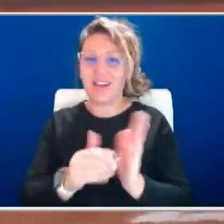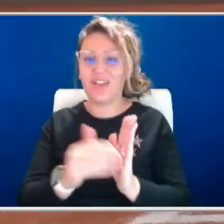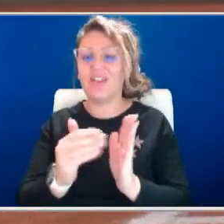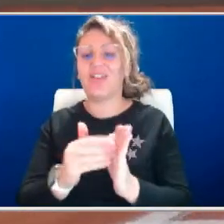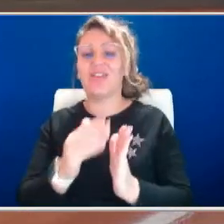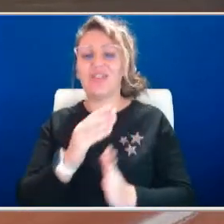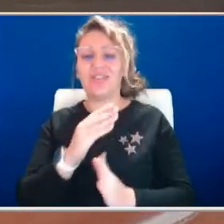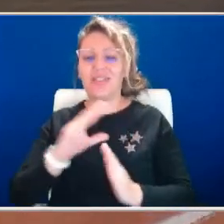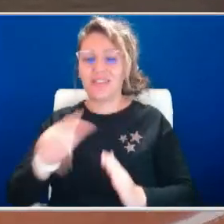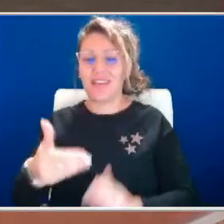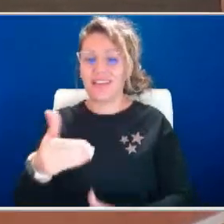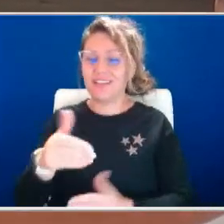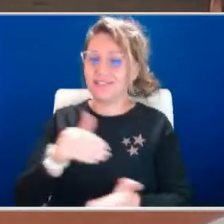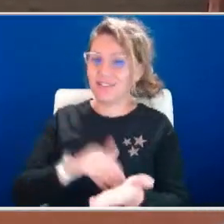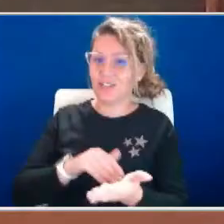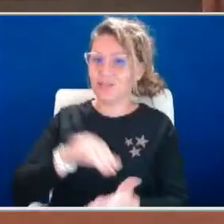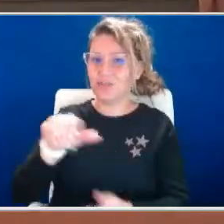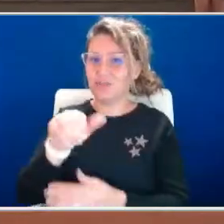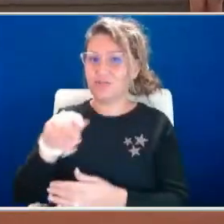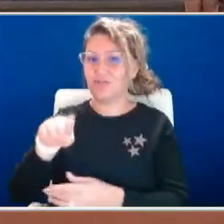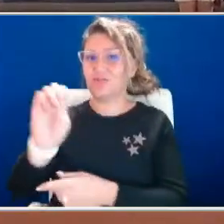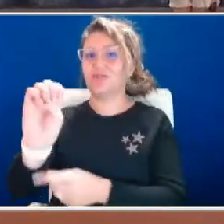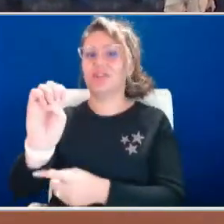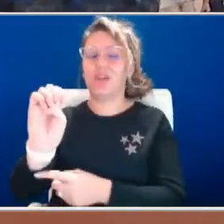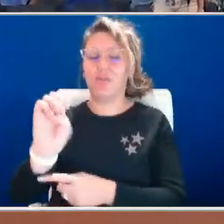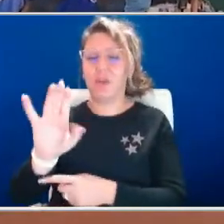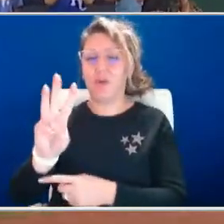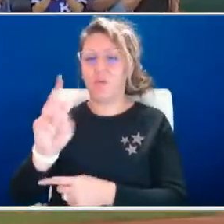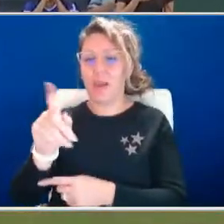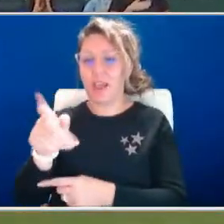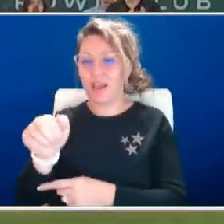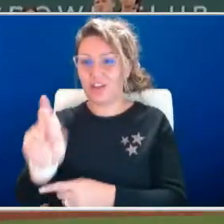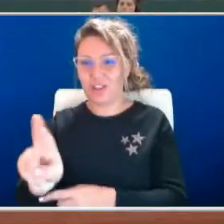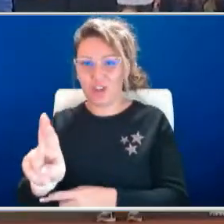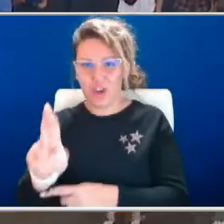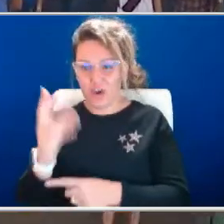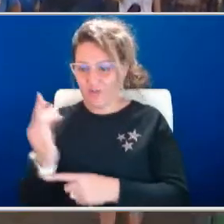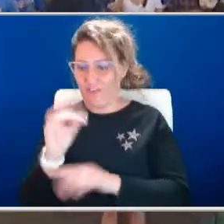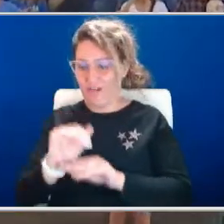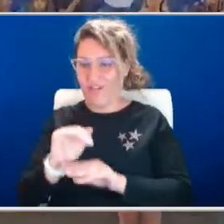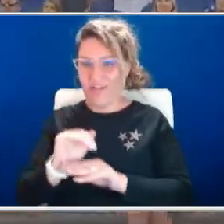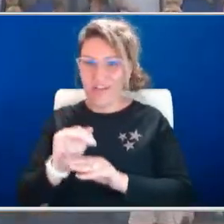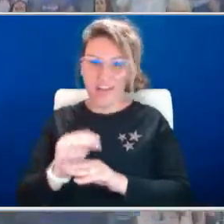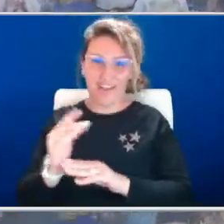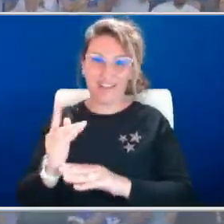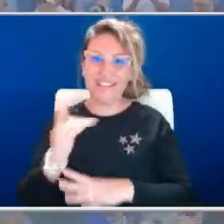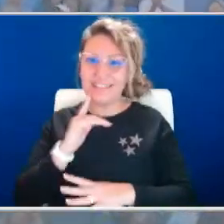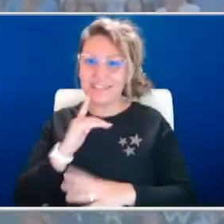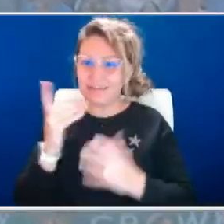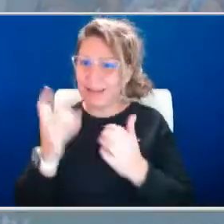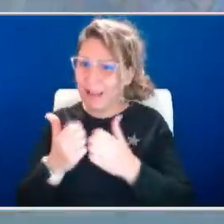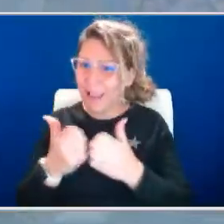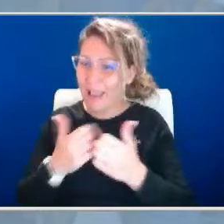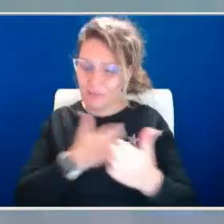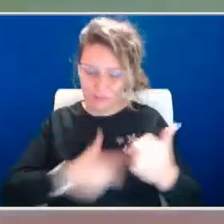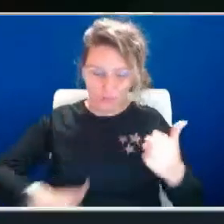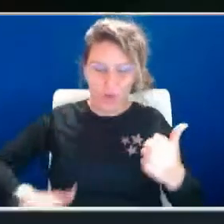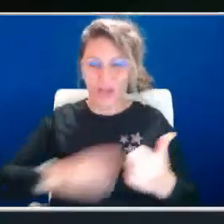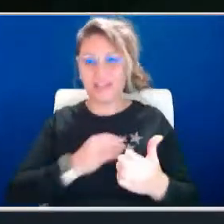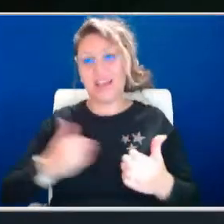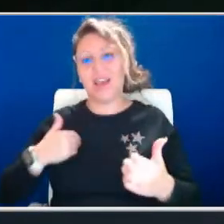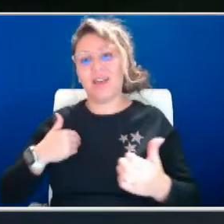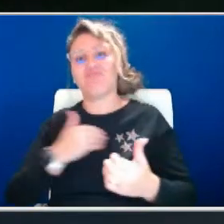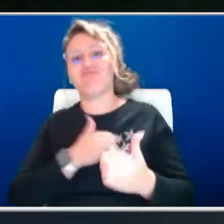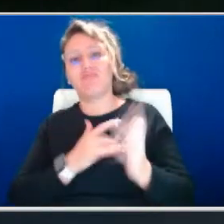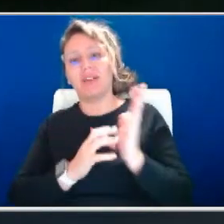Wagner. Wow, she sang the national anthem during Friday night's game, which was also Breast Cancer Awareness Night at the K. Fans had a chance to get